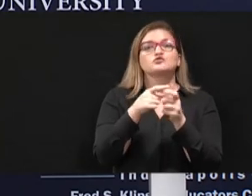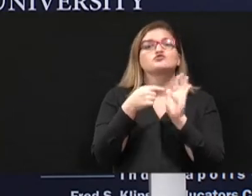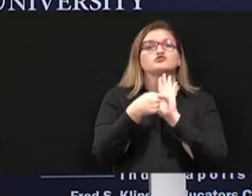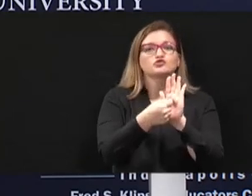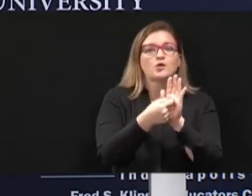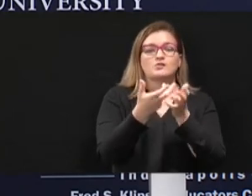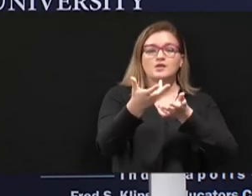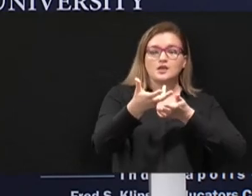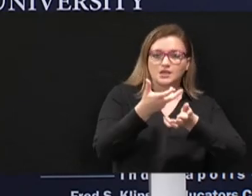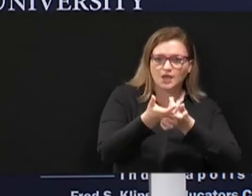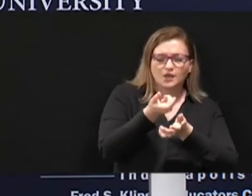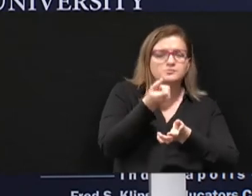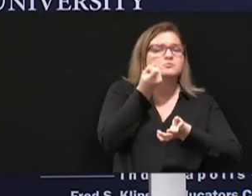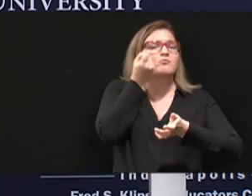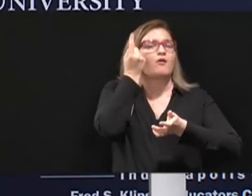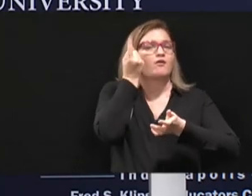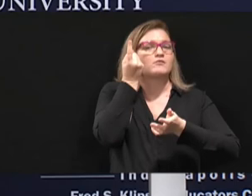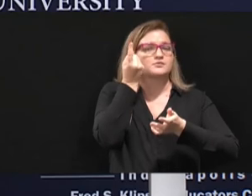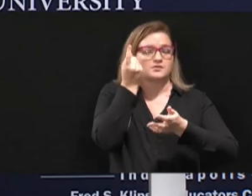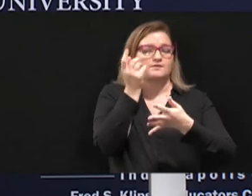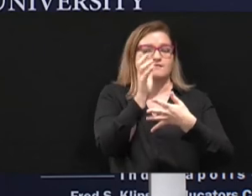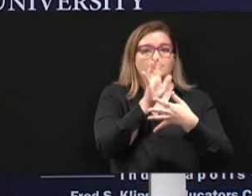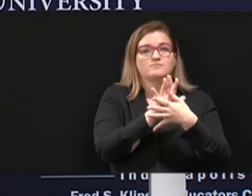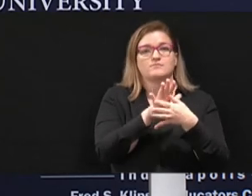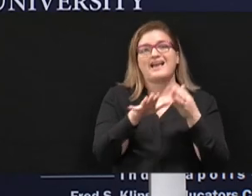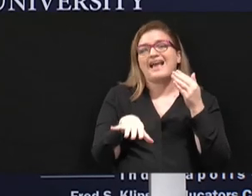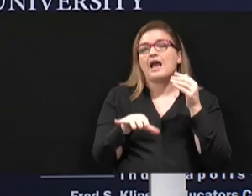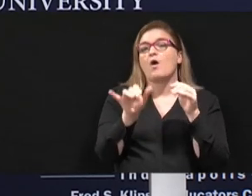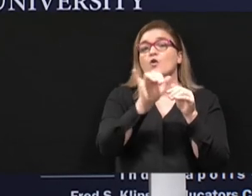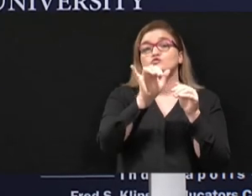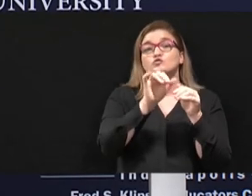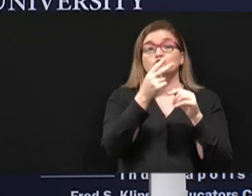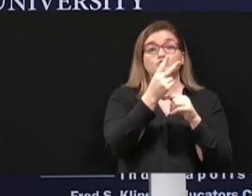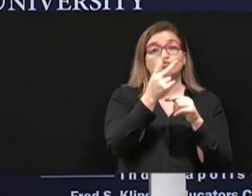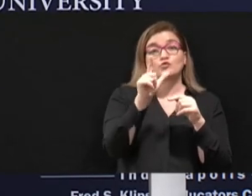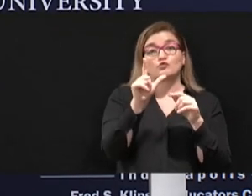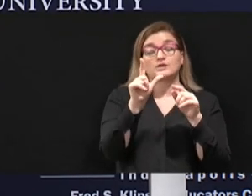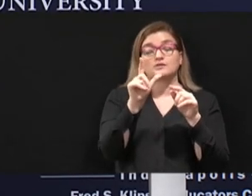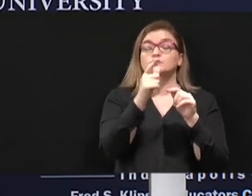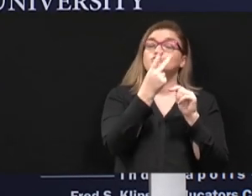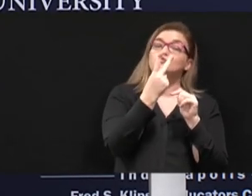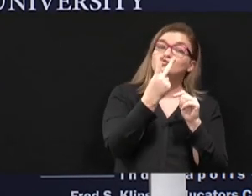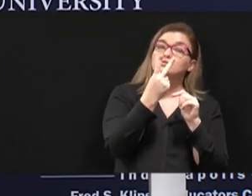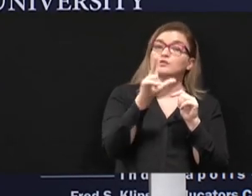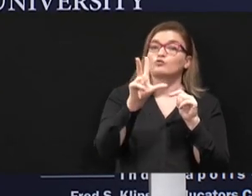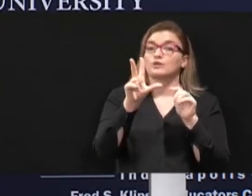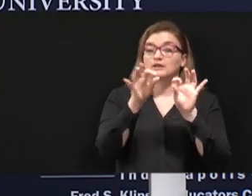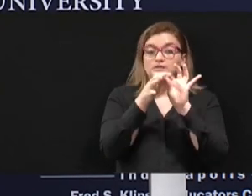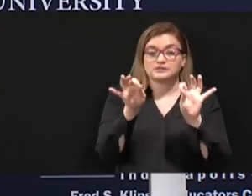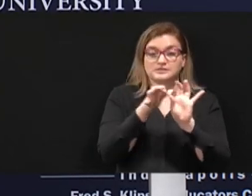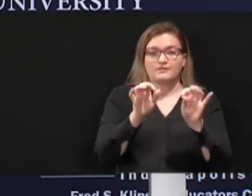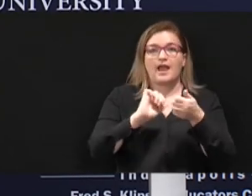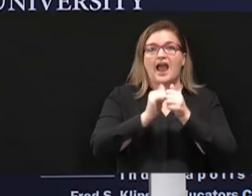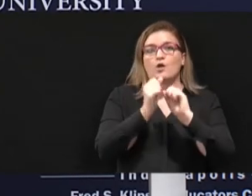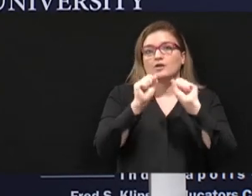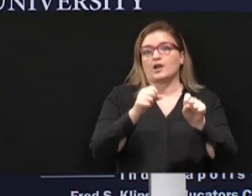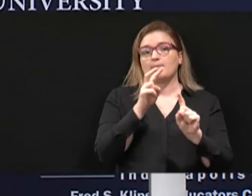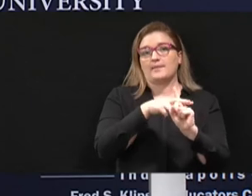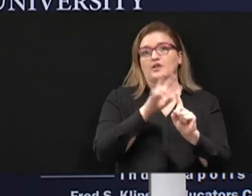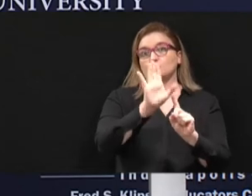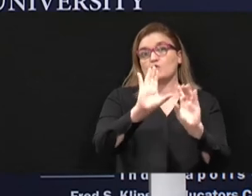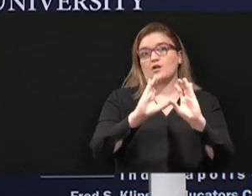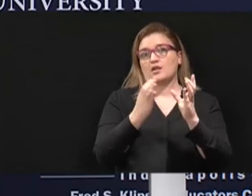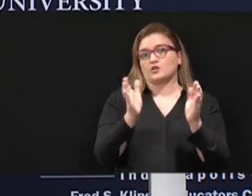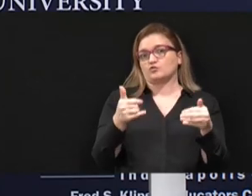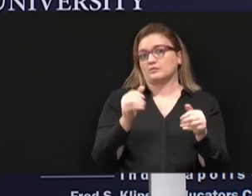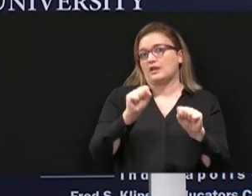understanding. 5 to 10 key points plus 2 or 3 sentences on how you can use it in your classroom. Okay, so that's